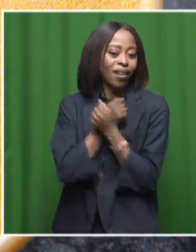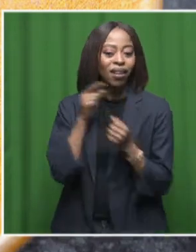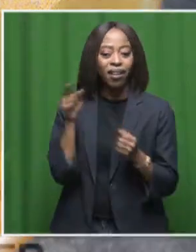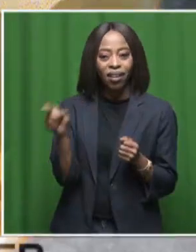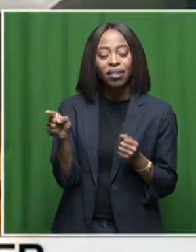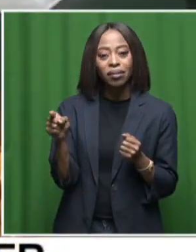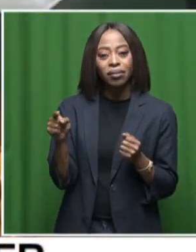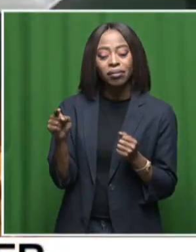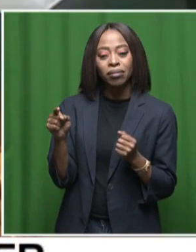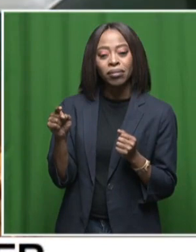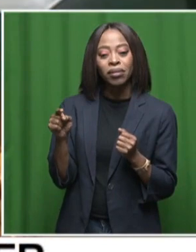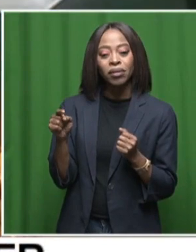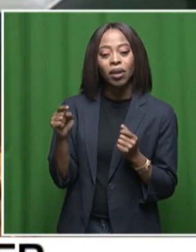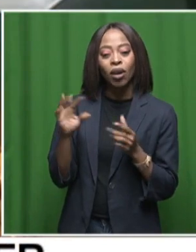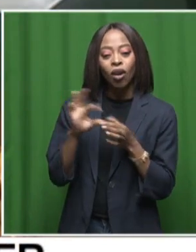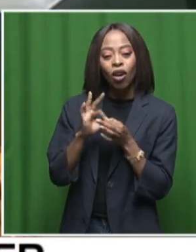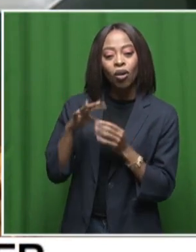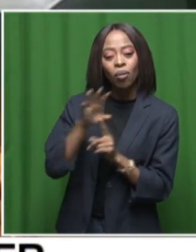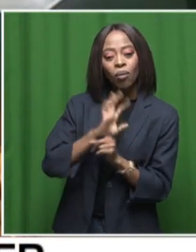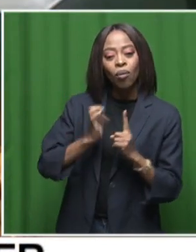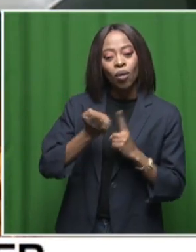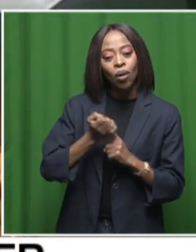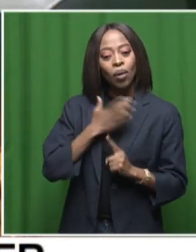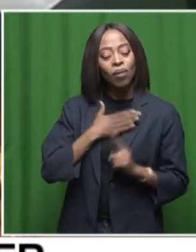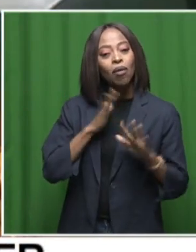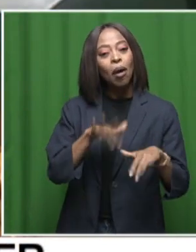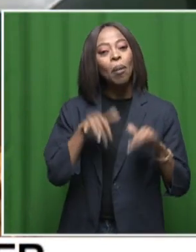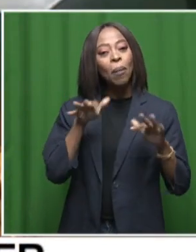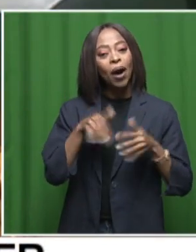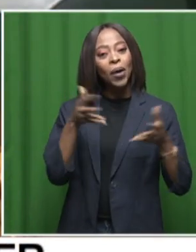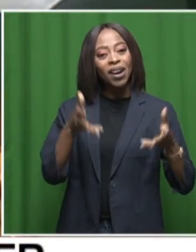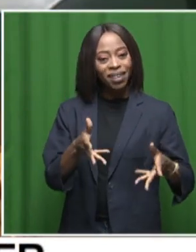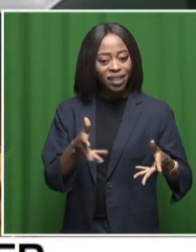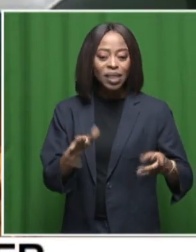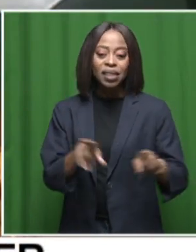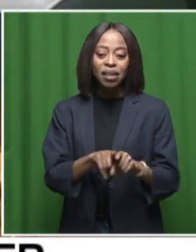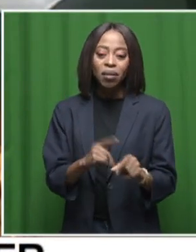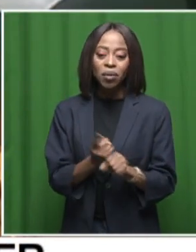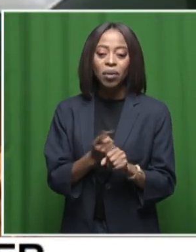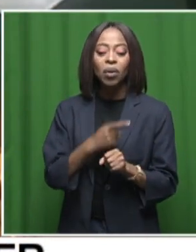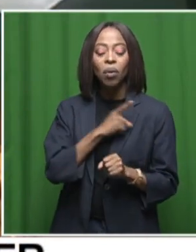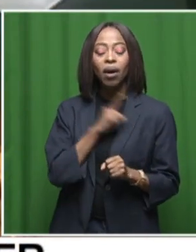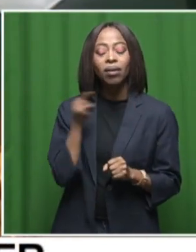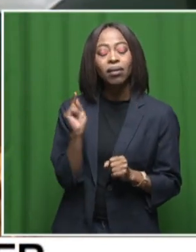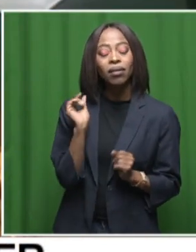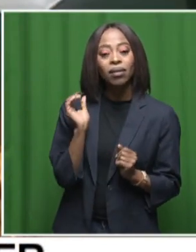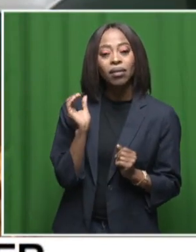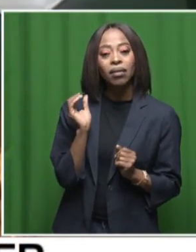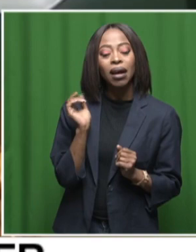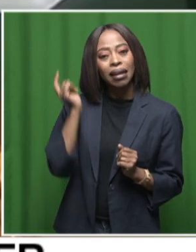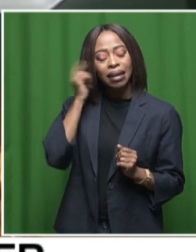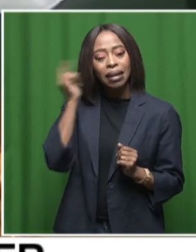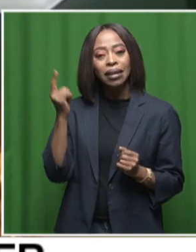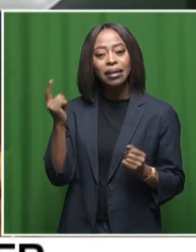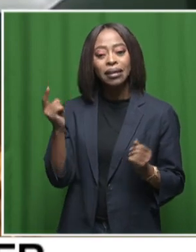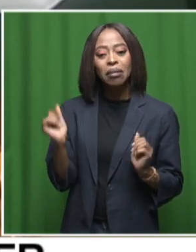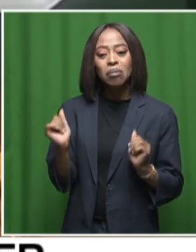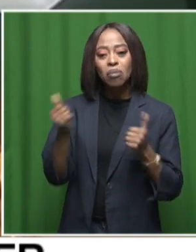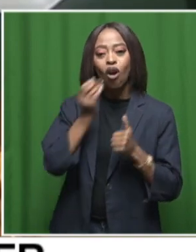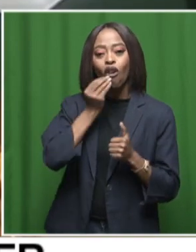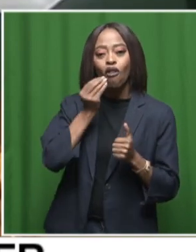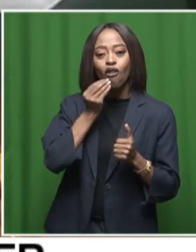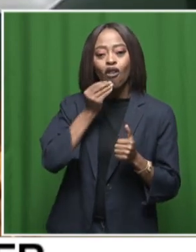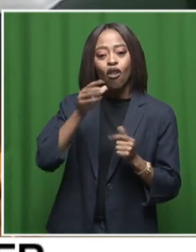neighborhood. We feel very blessed to be here. It's one of the, if not the coolest food scene in